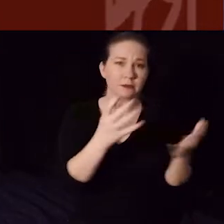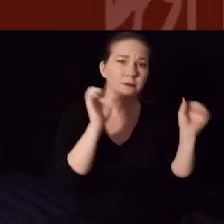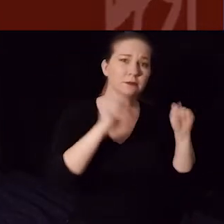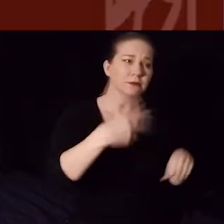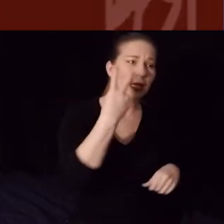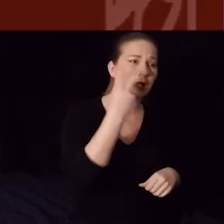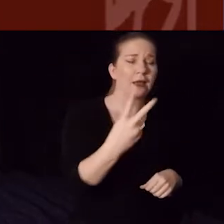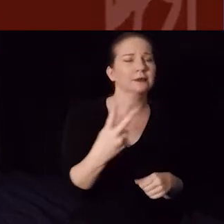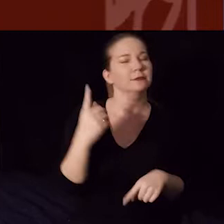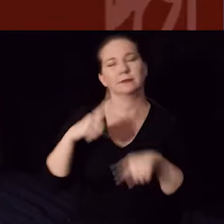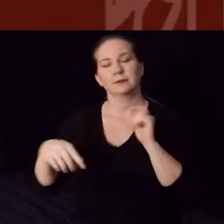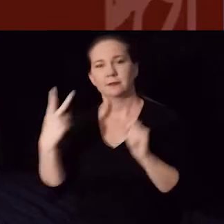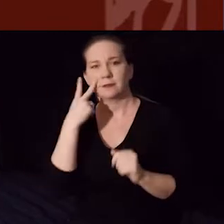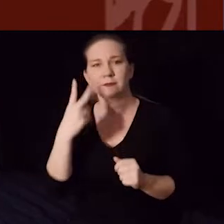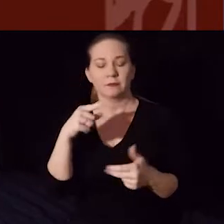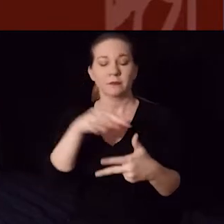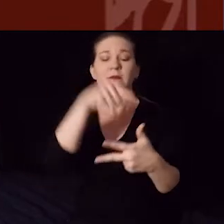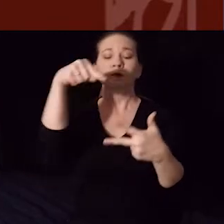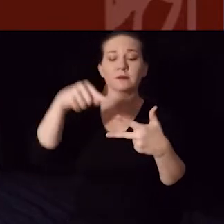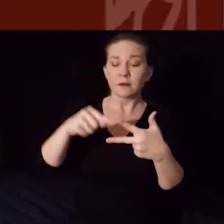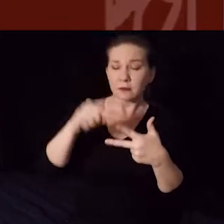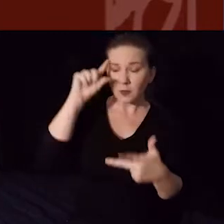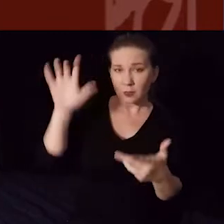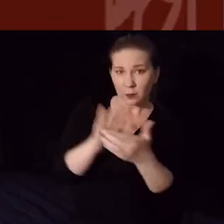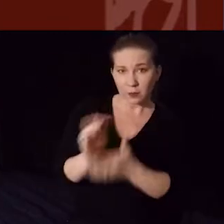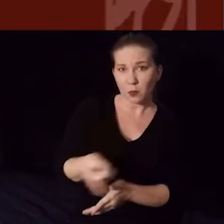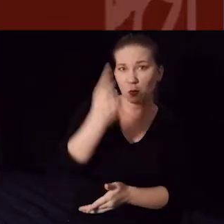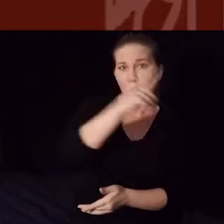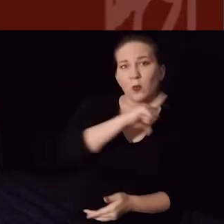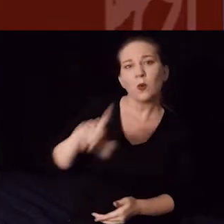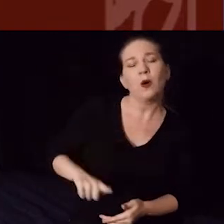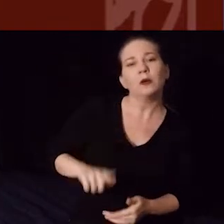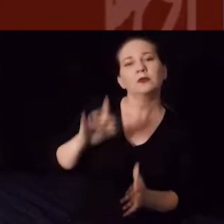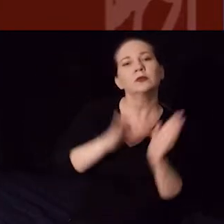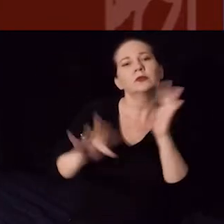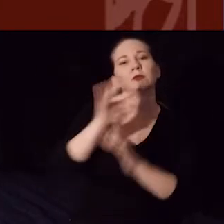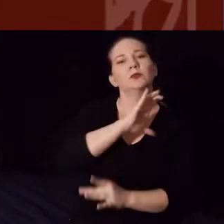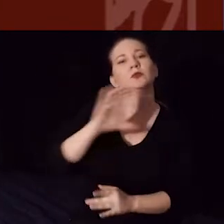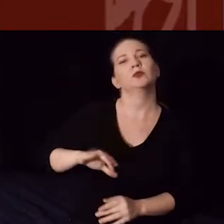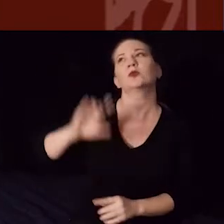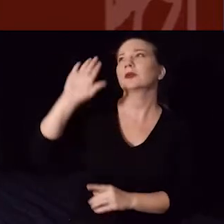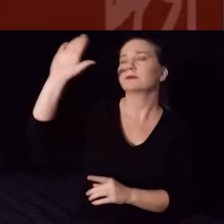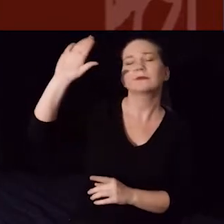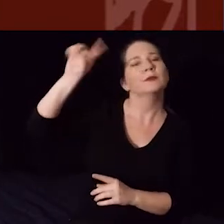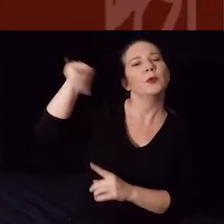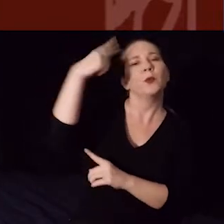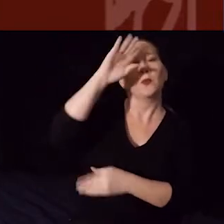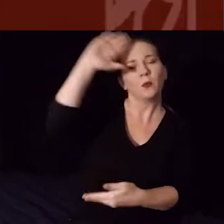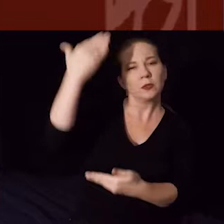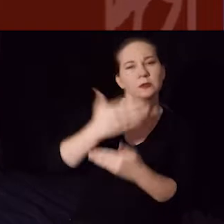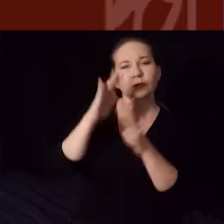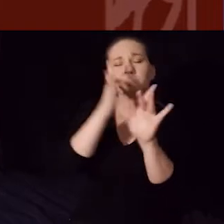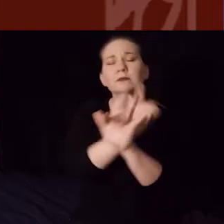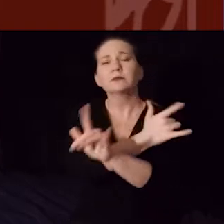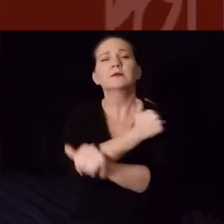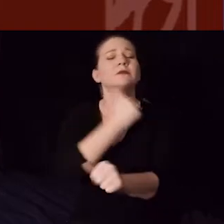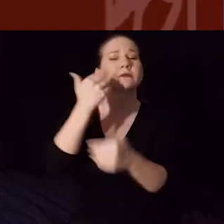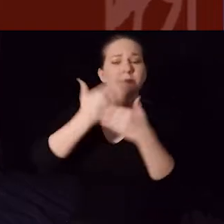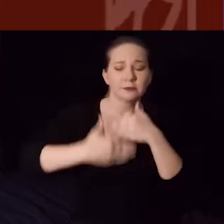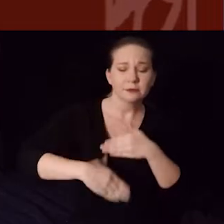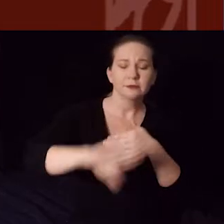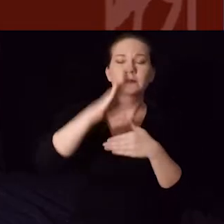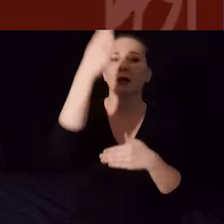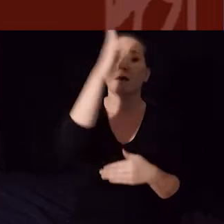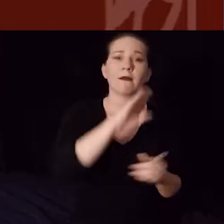unseen. We believe in one Lord, Jesus Christ, the only Son of God, eternally begotten of the Father, God